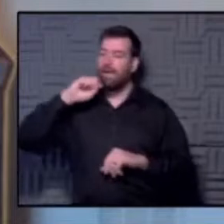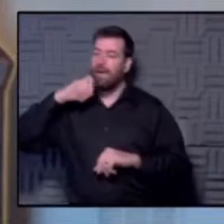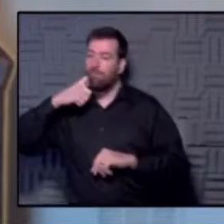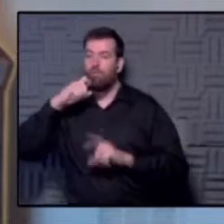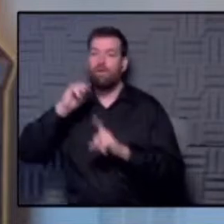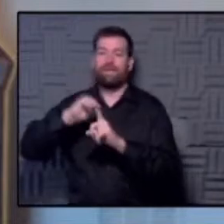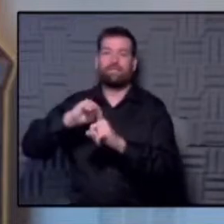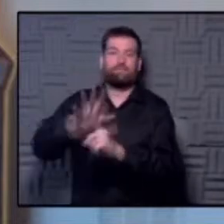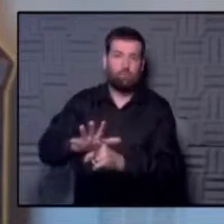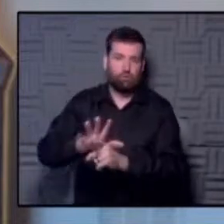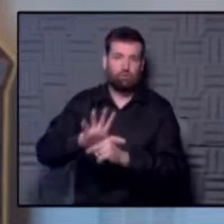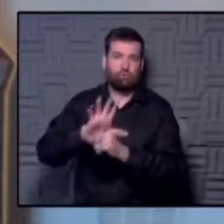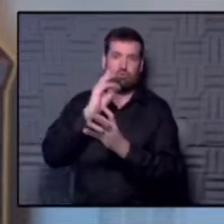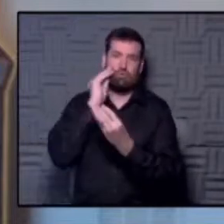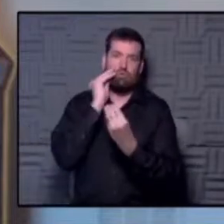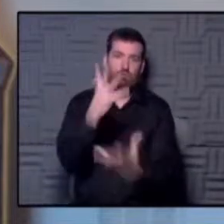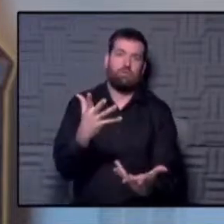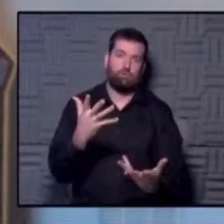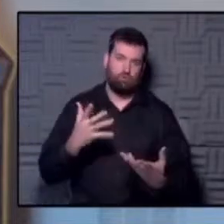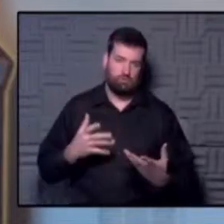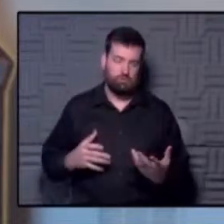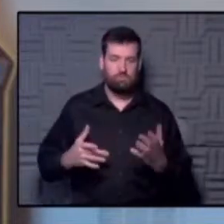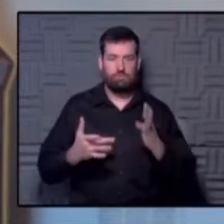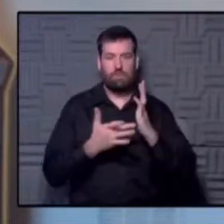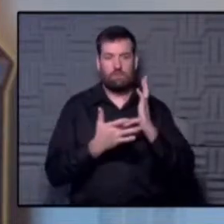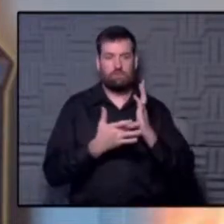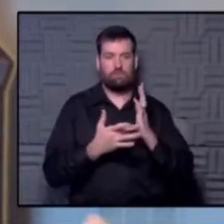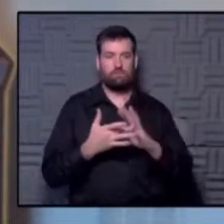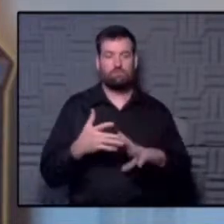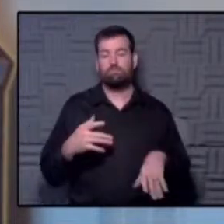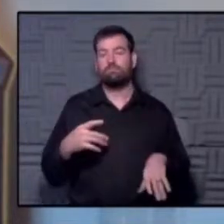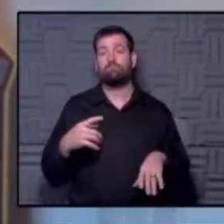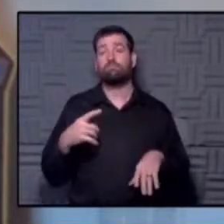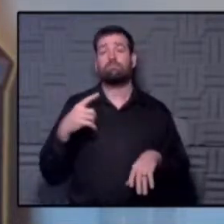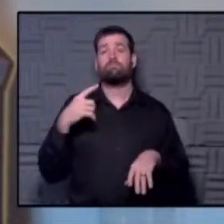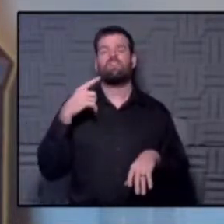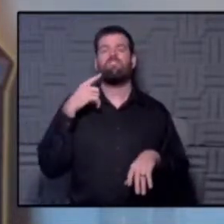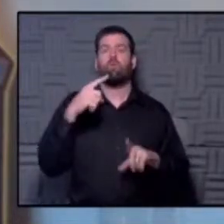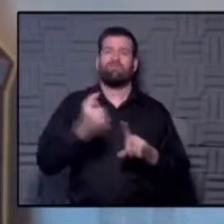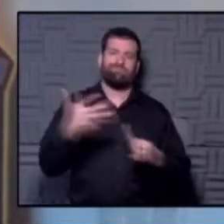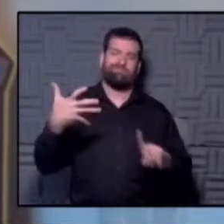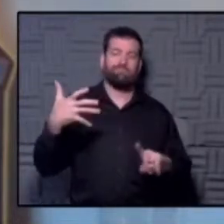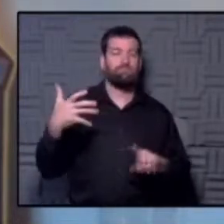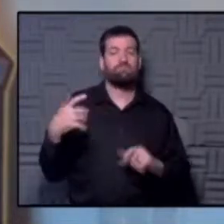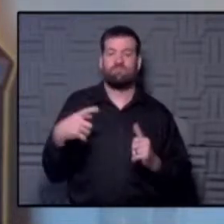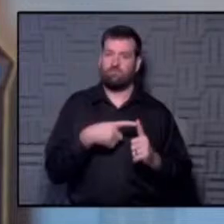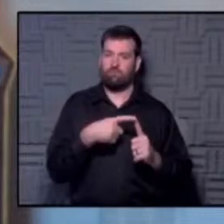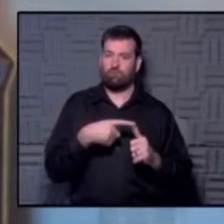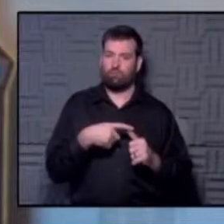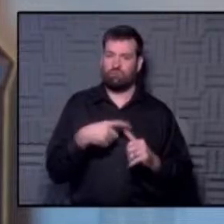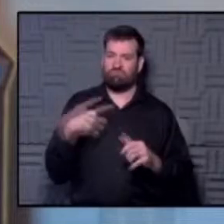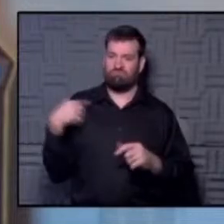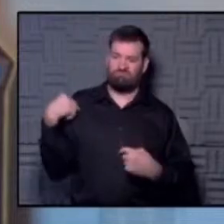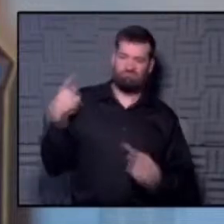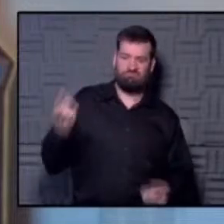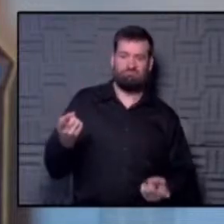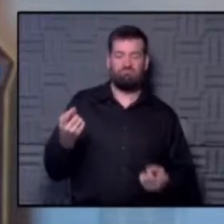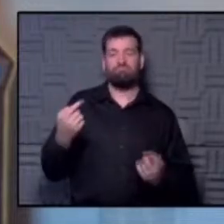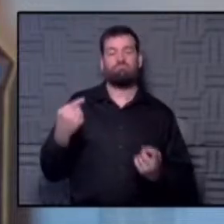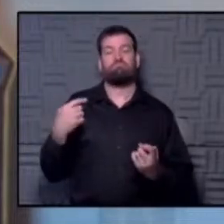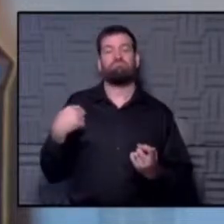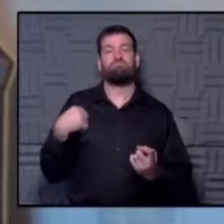notification technology. And to give depth to that, first you need some background, which is that the